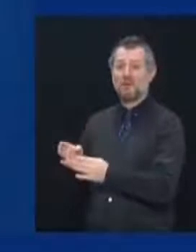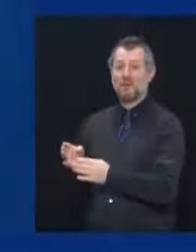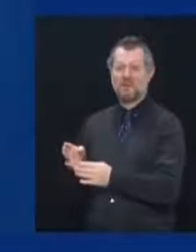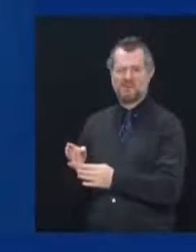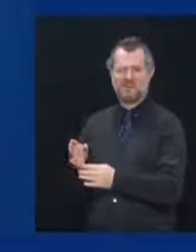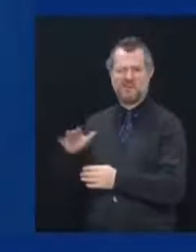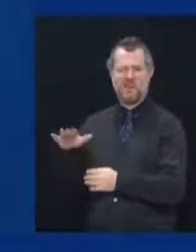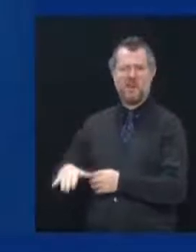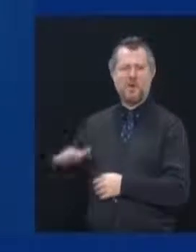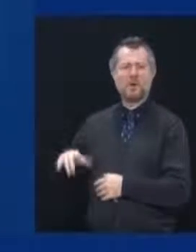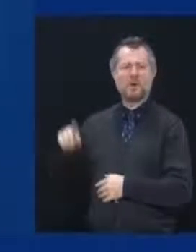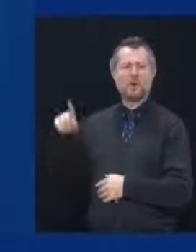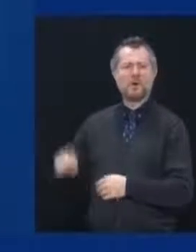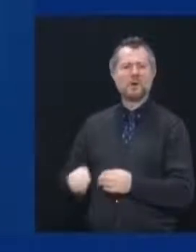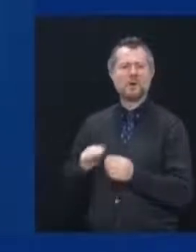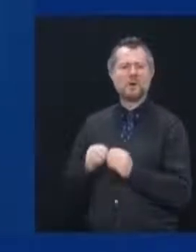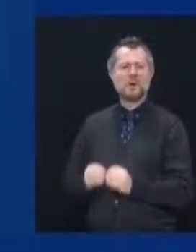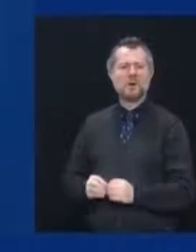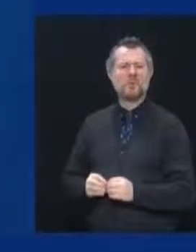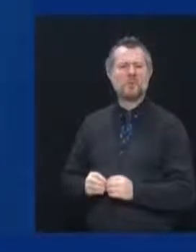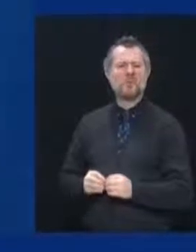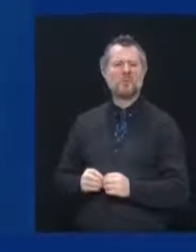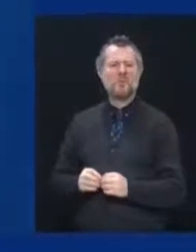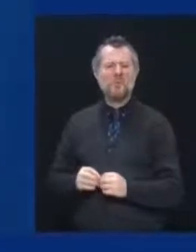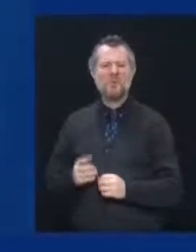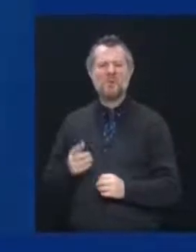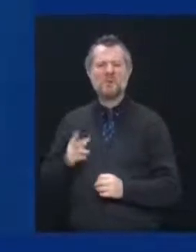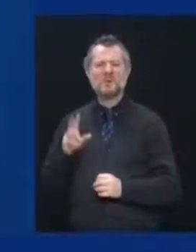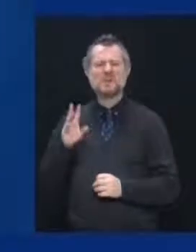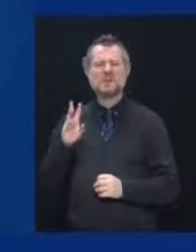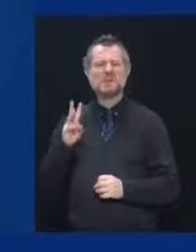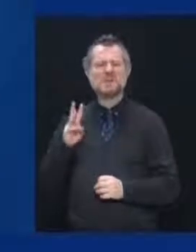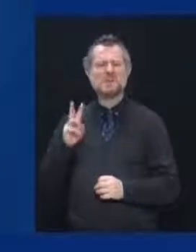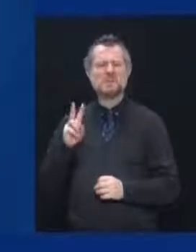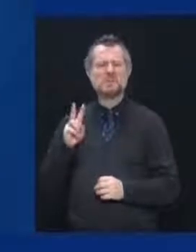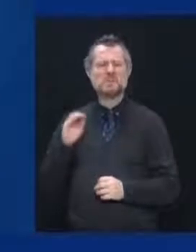lower performing, again, 62%.